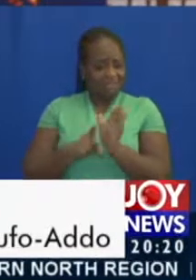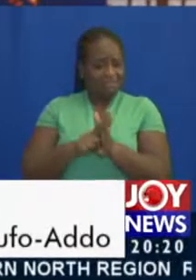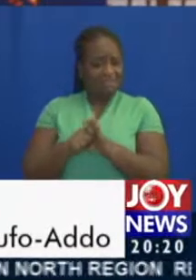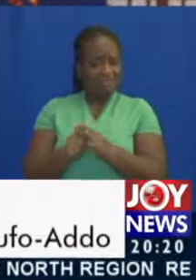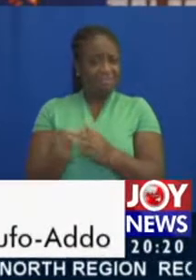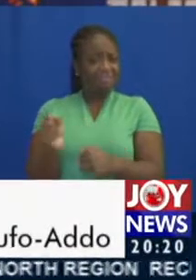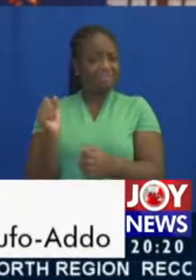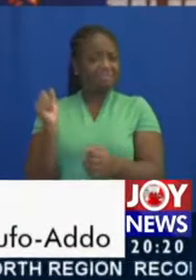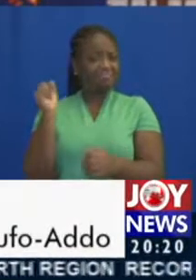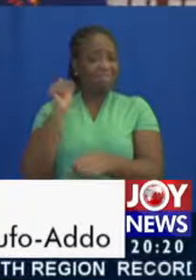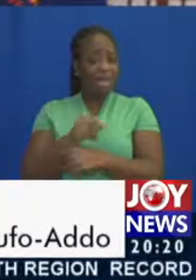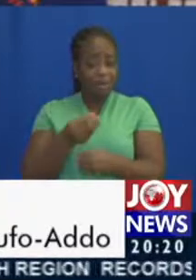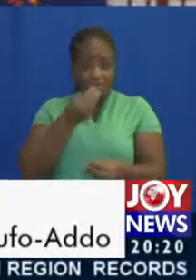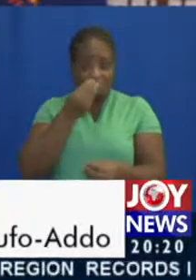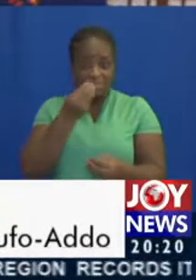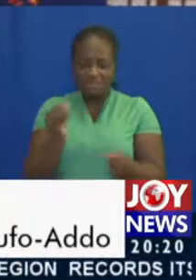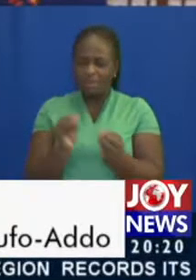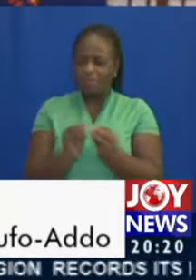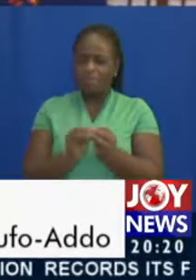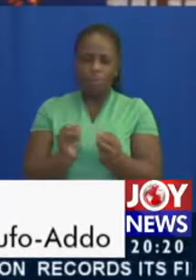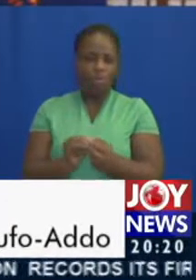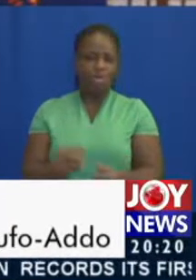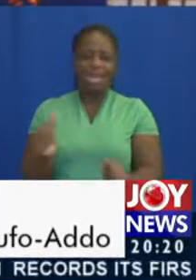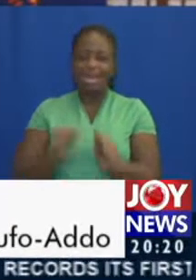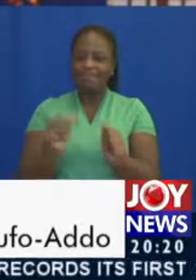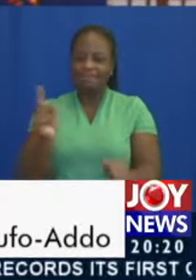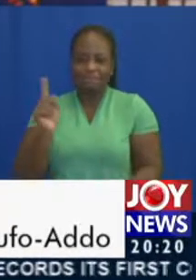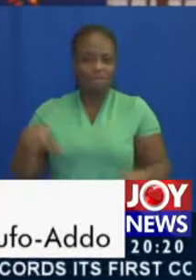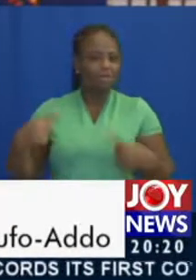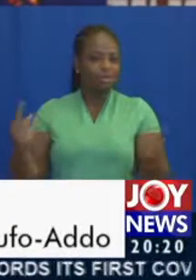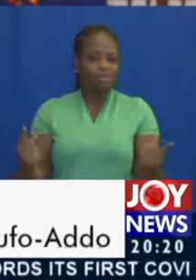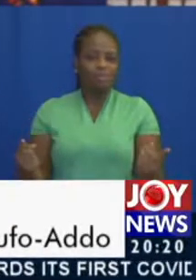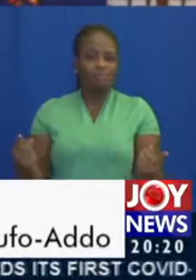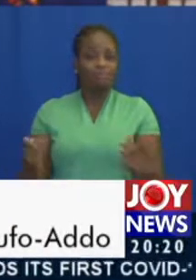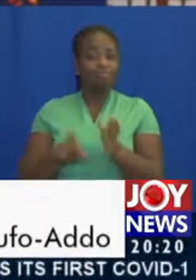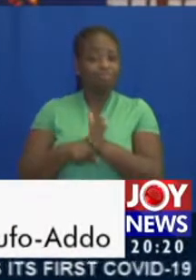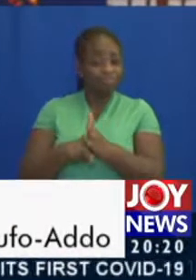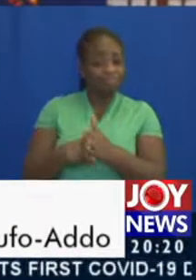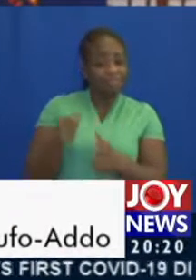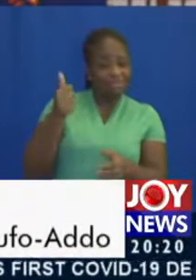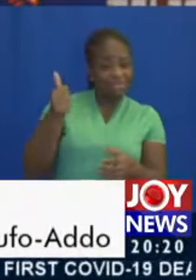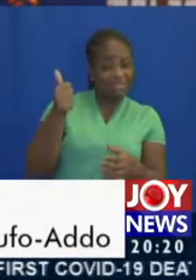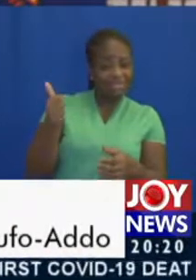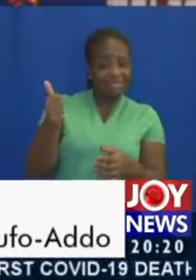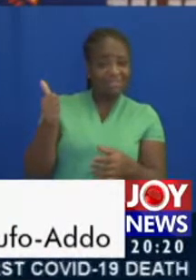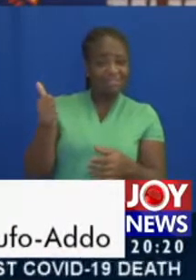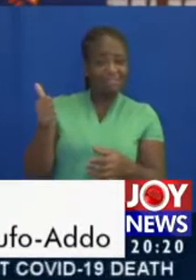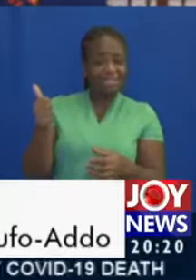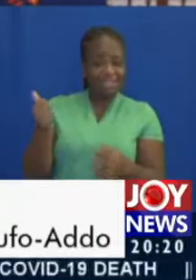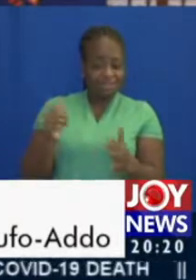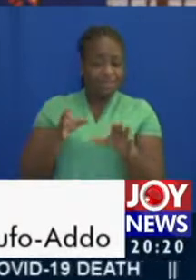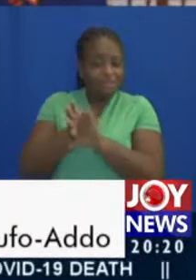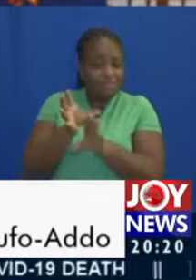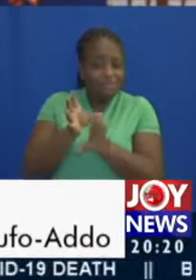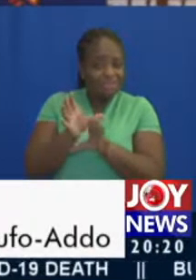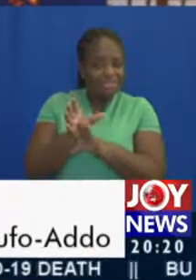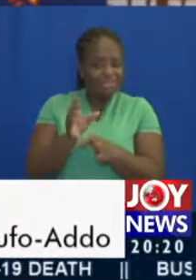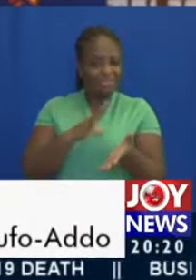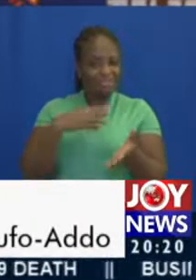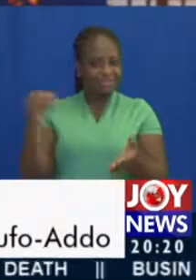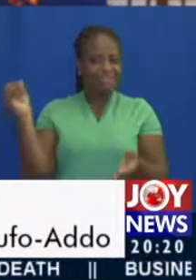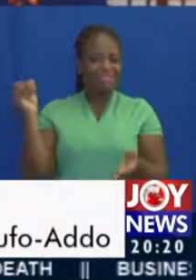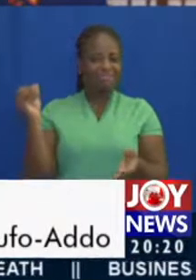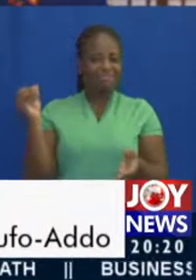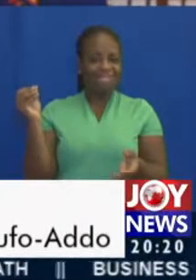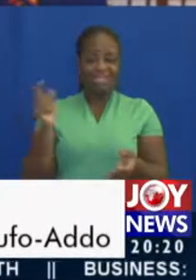food is still abundant in our markets, and the virus itself is being fought systematically.